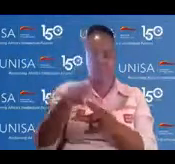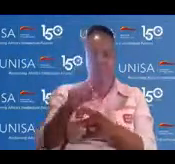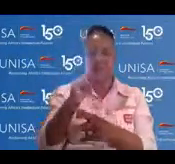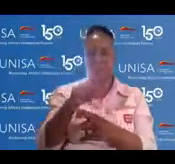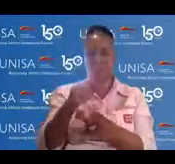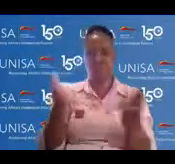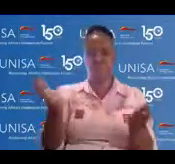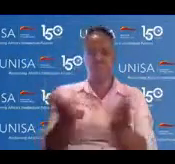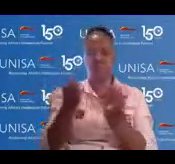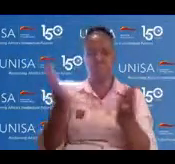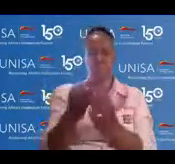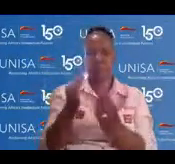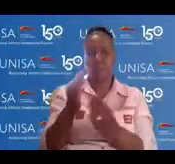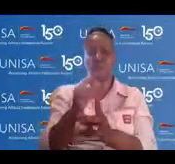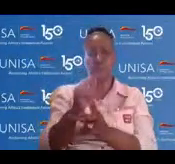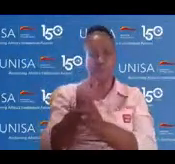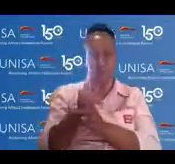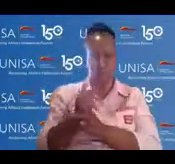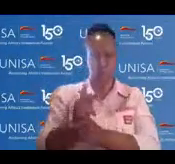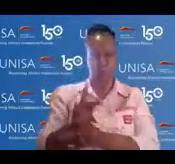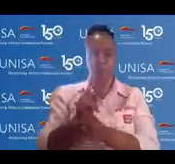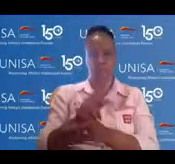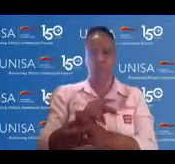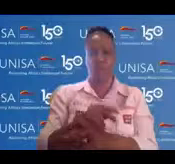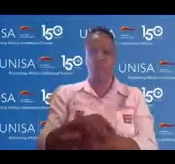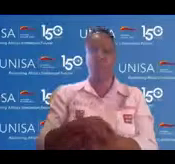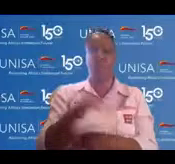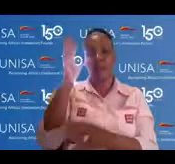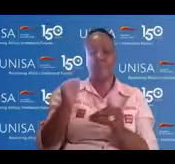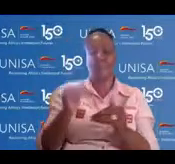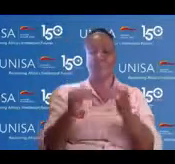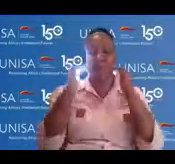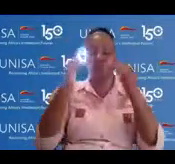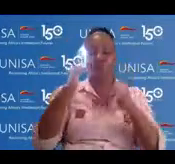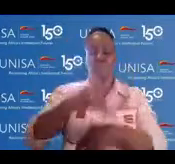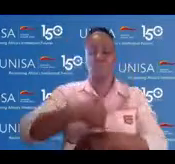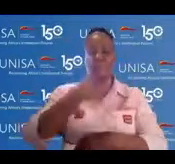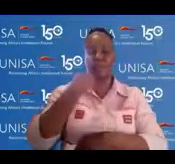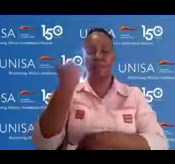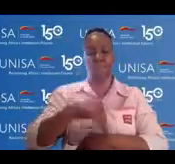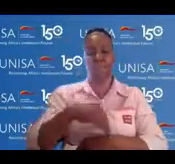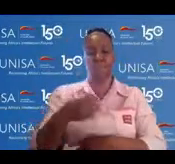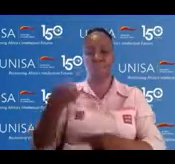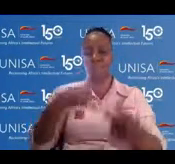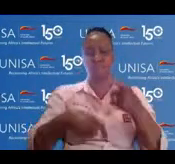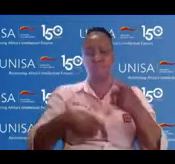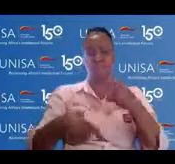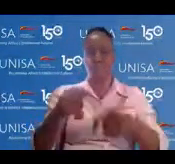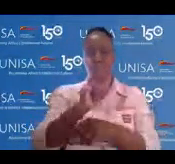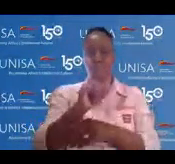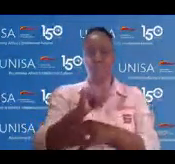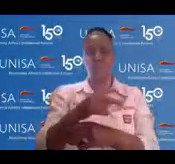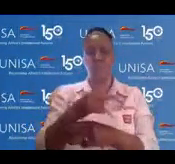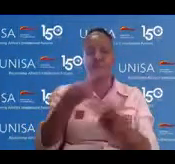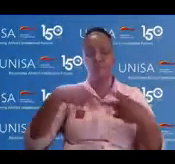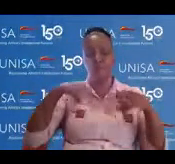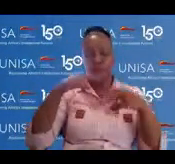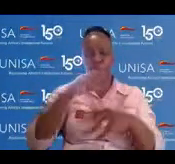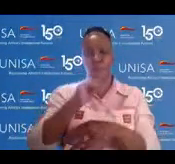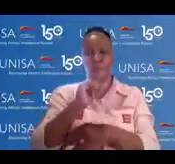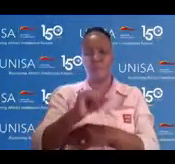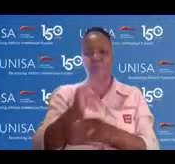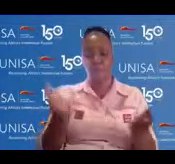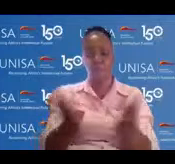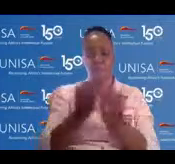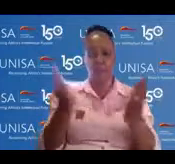academic honesty, but it might contravene your own values in the end, but it's still a courageous choice. And option D, if you